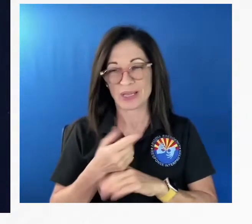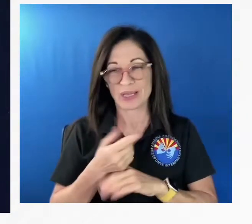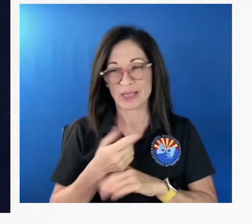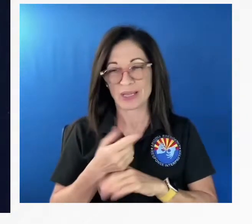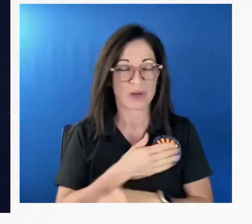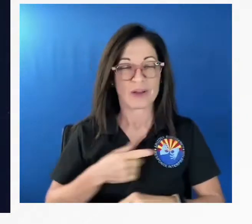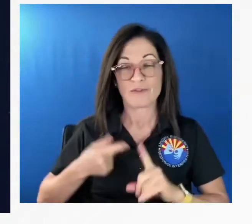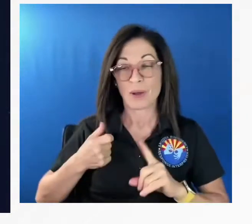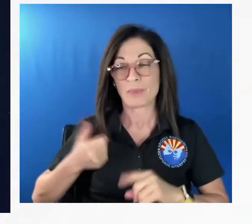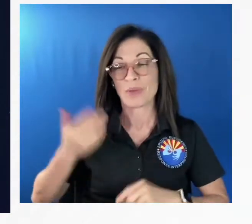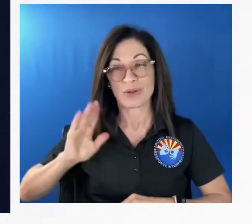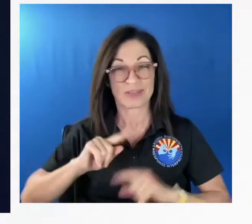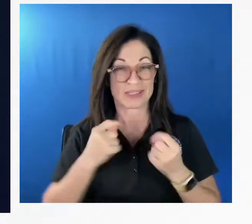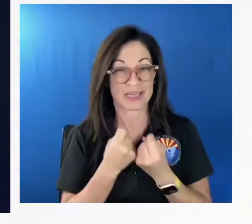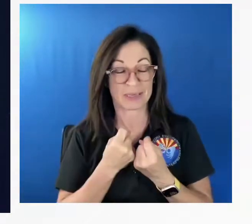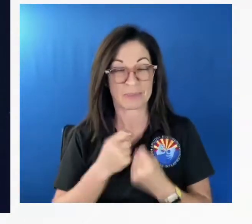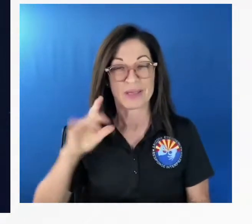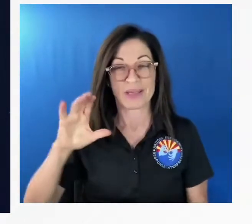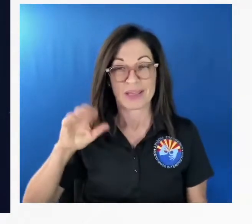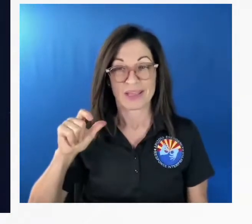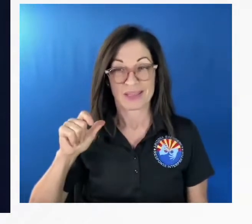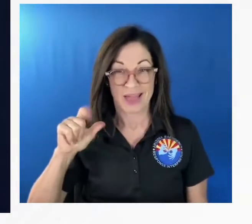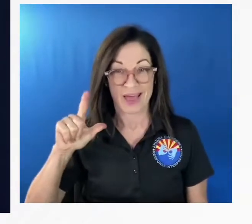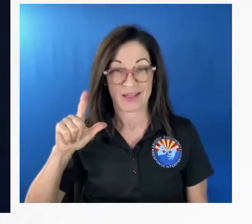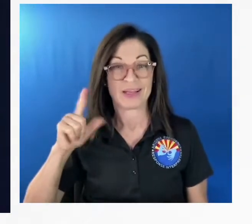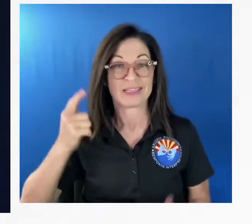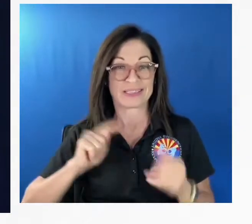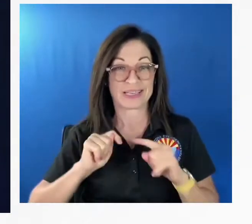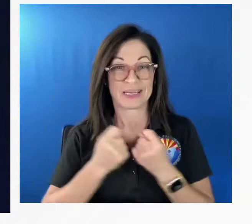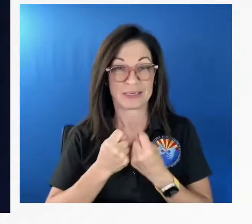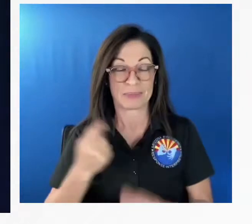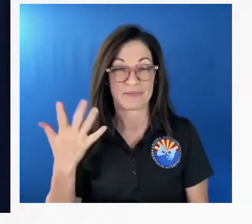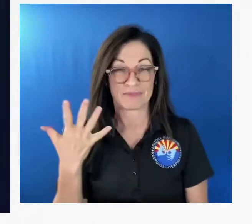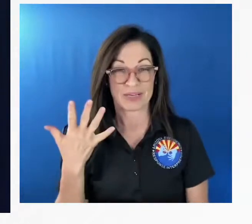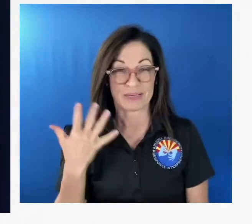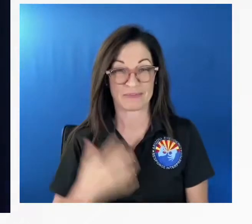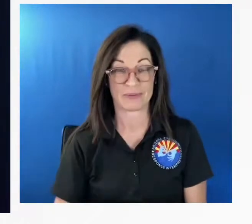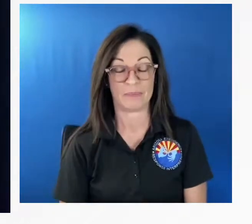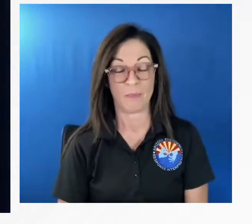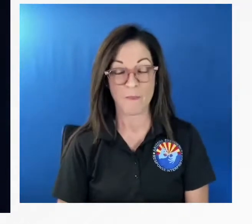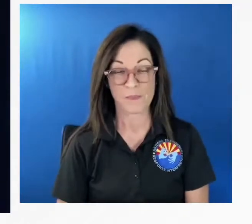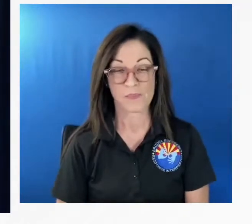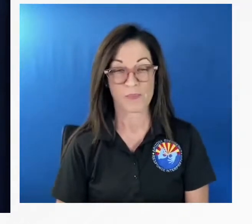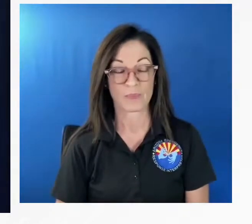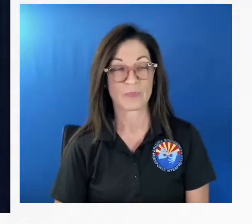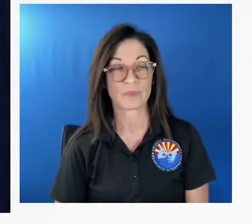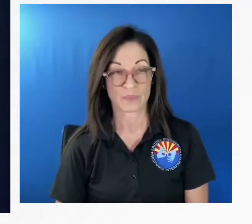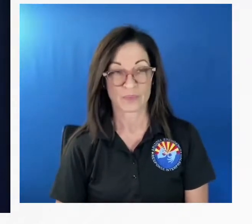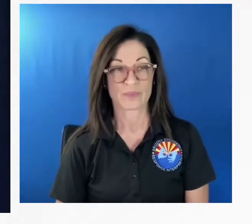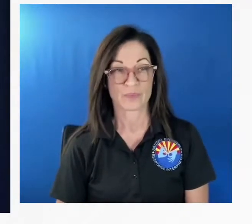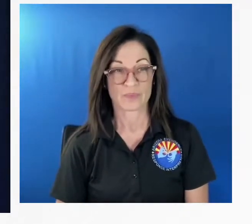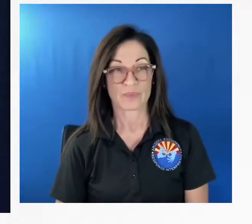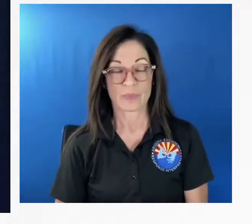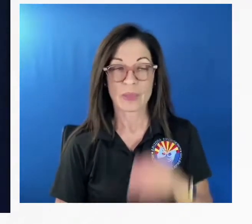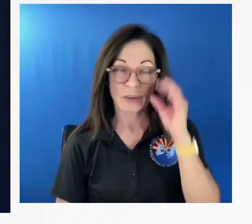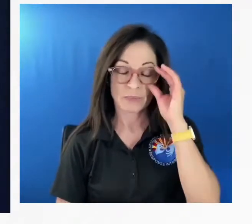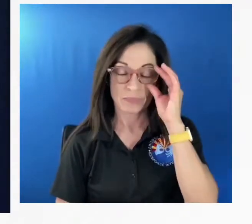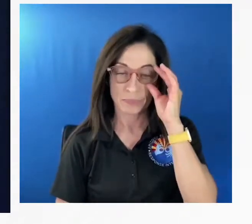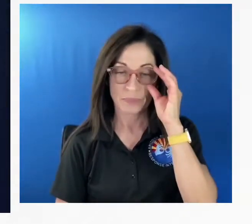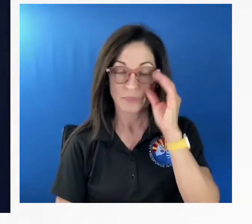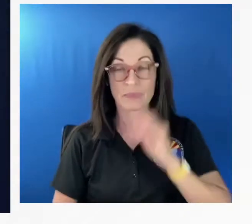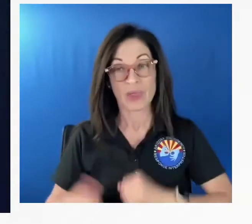5. And at that time, the other team had really been putting